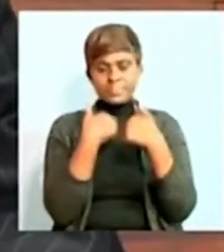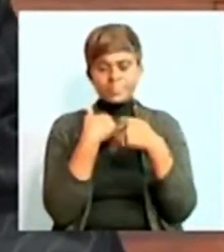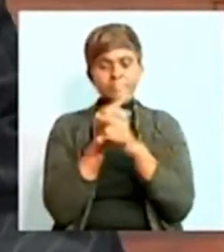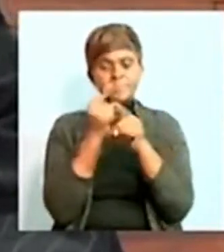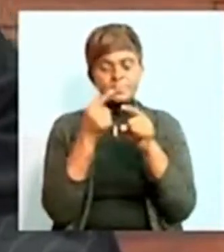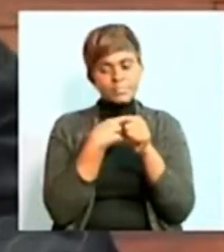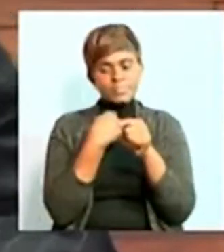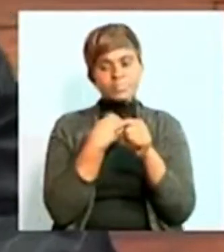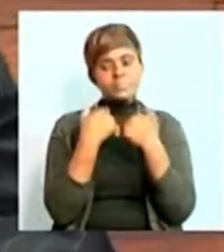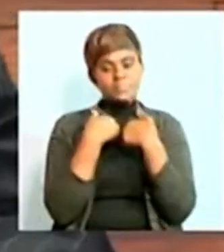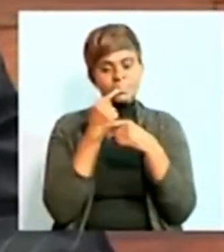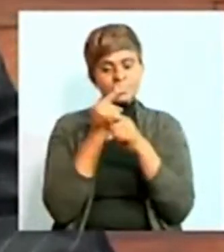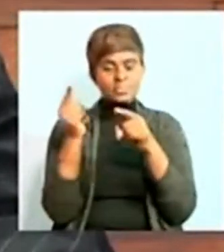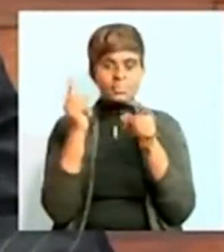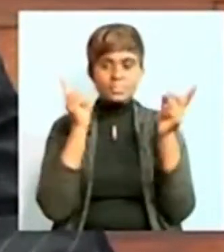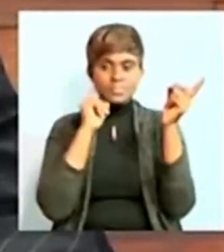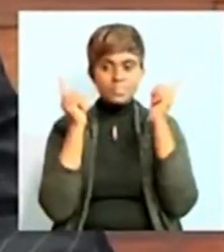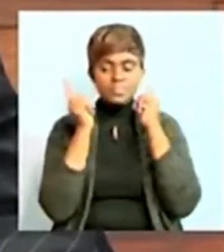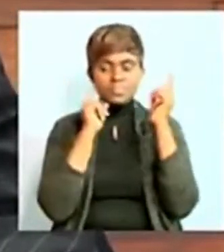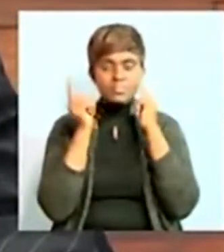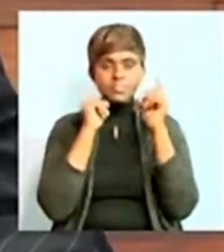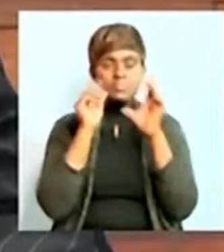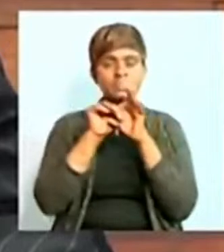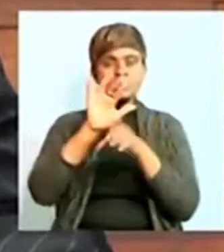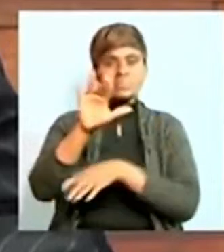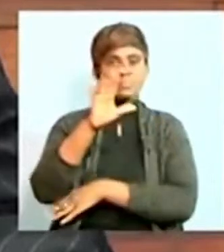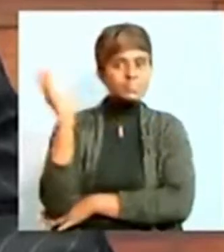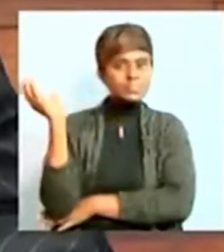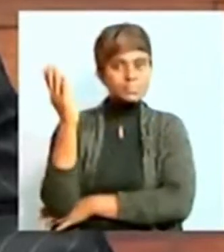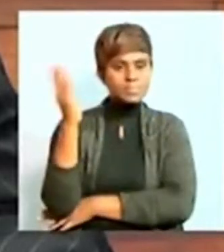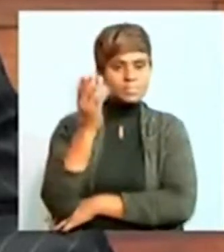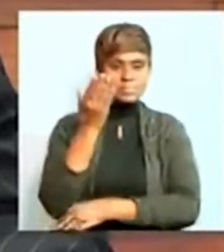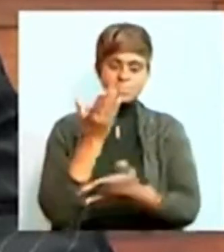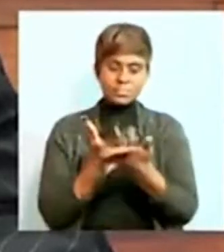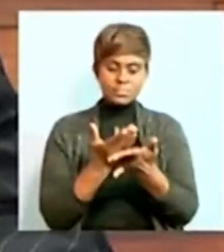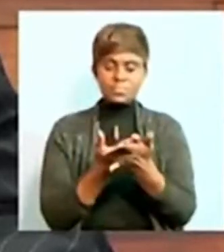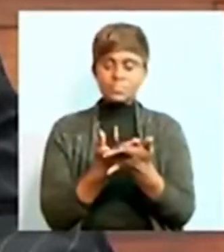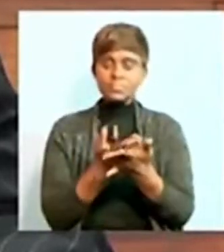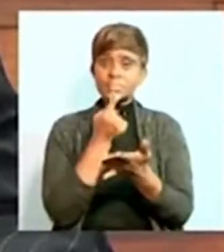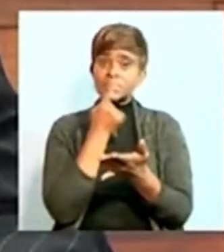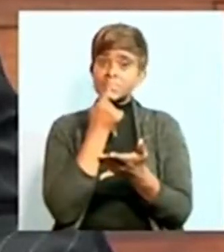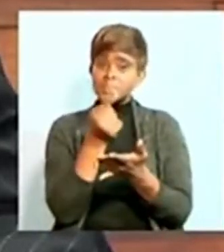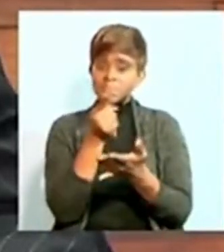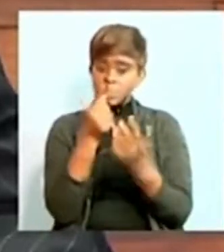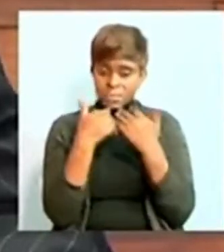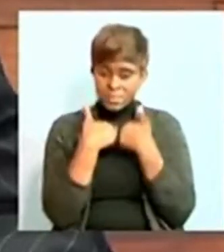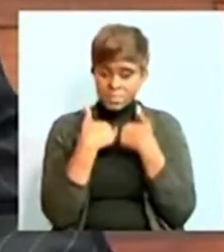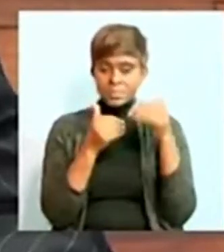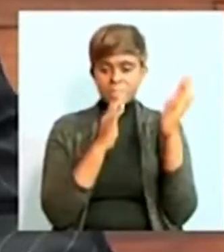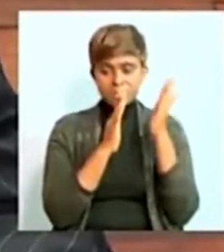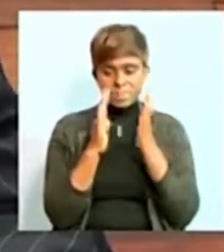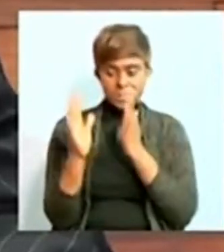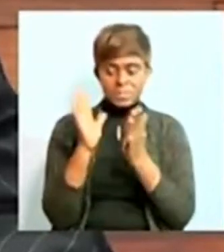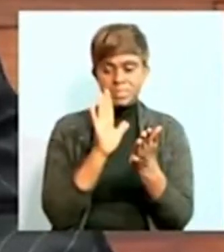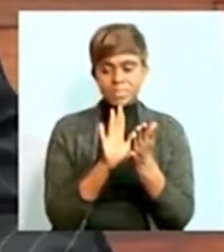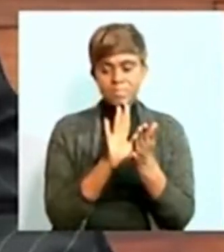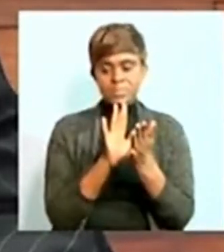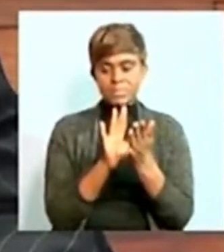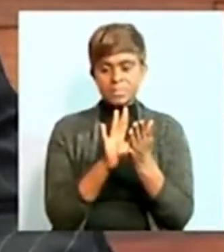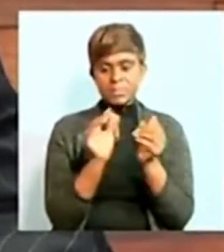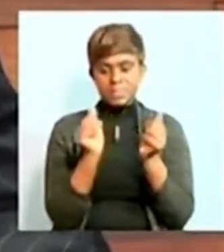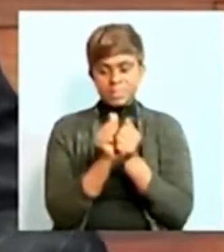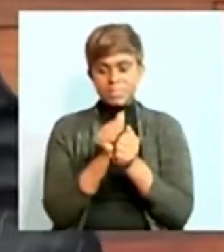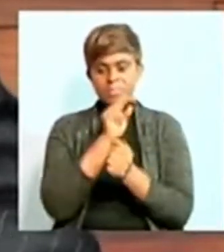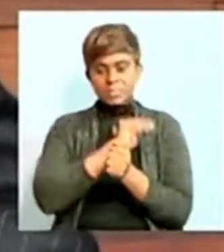I have just heard in your statement here that you have a plan with